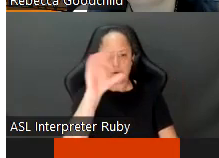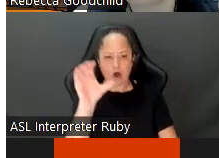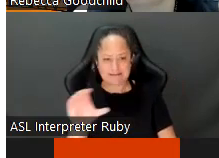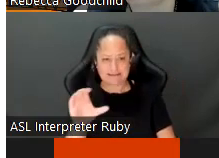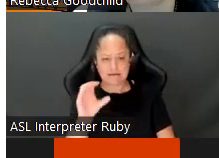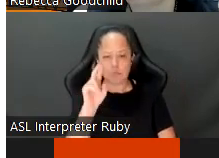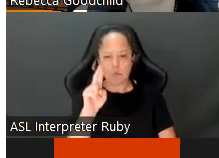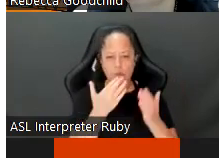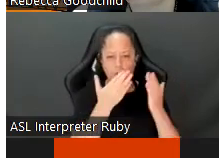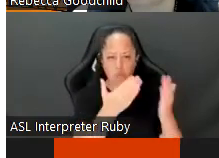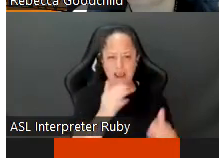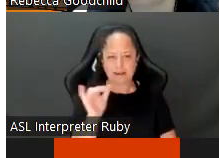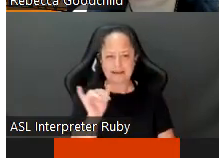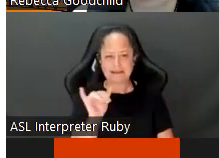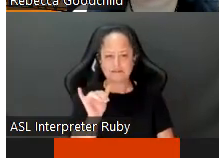like,